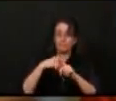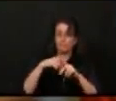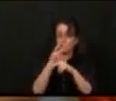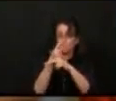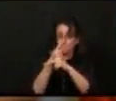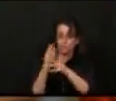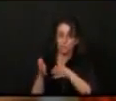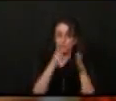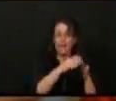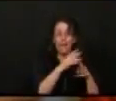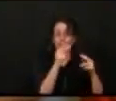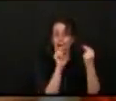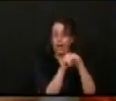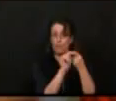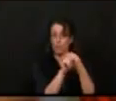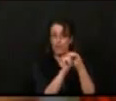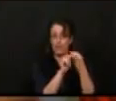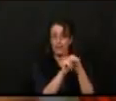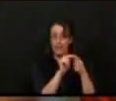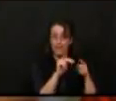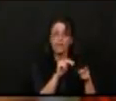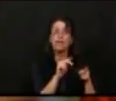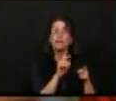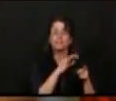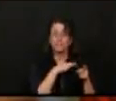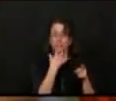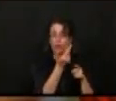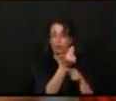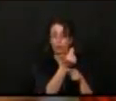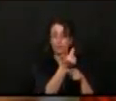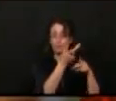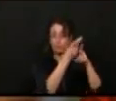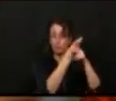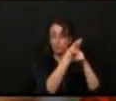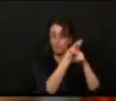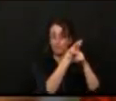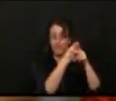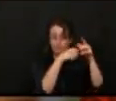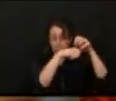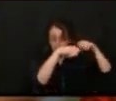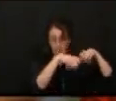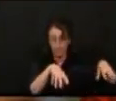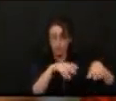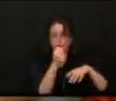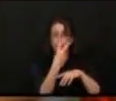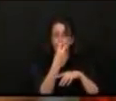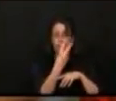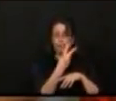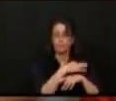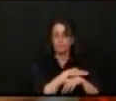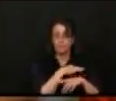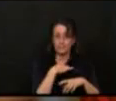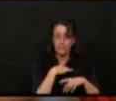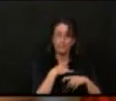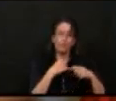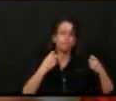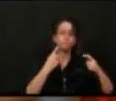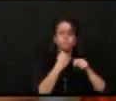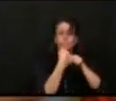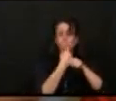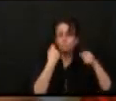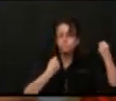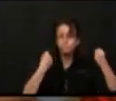highway side, we have 13. We have a supervisor and 12 staff members consisting of truck drivers, laborers,